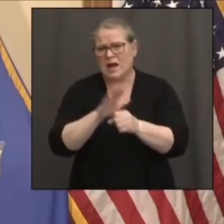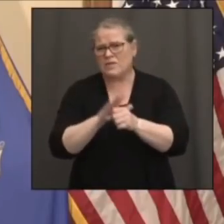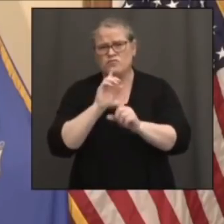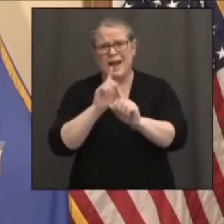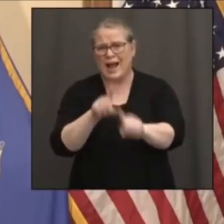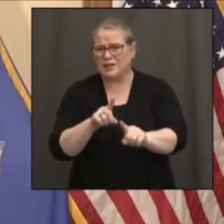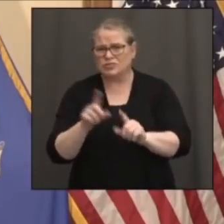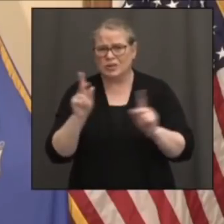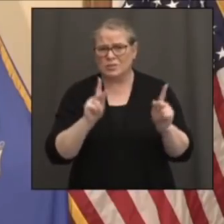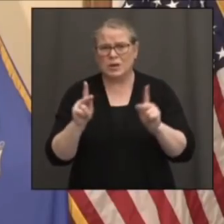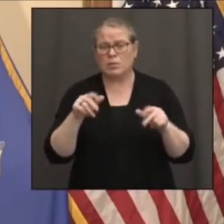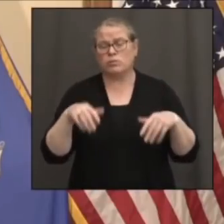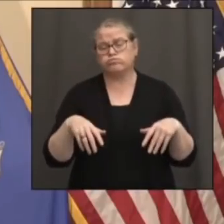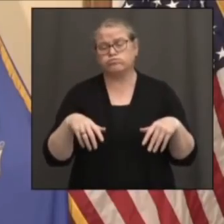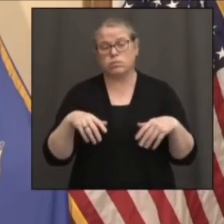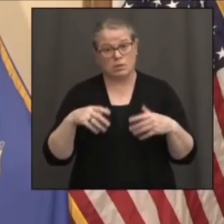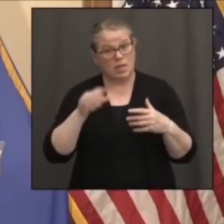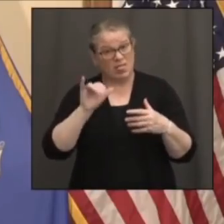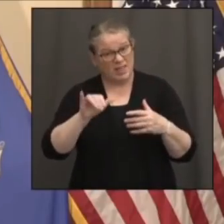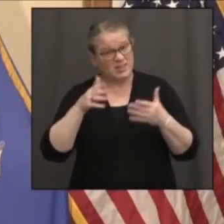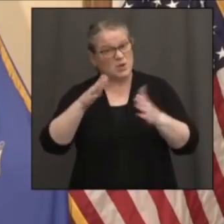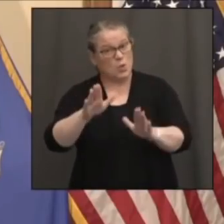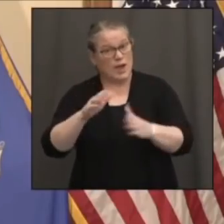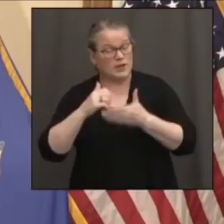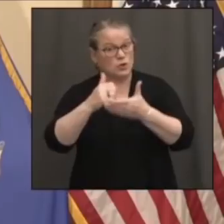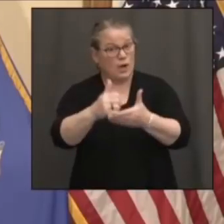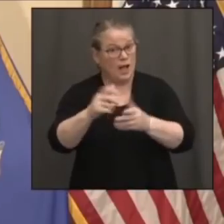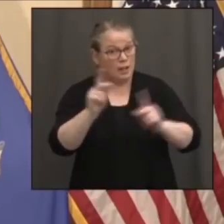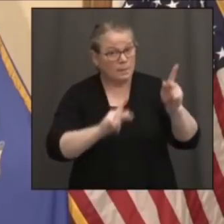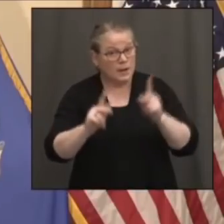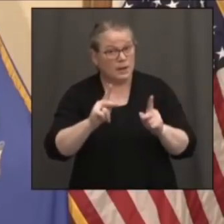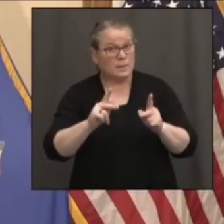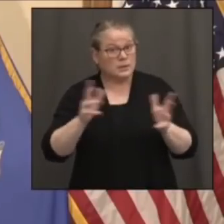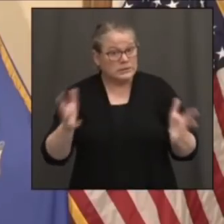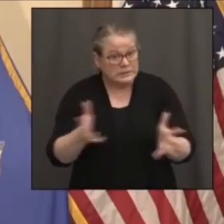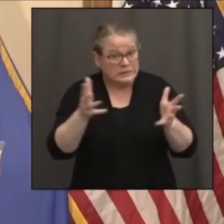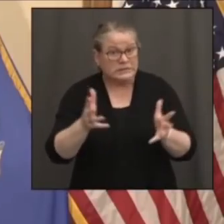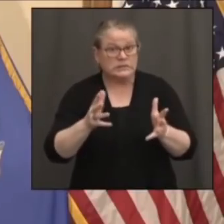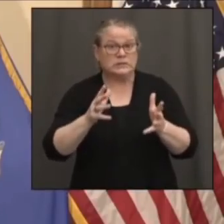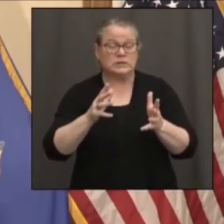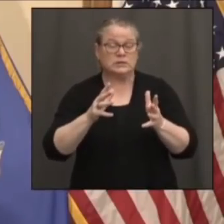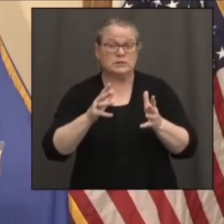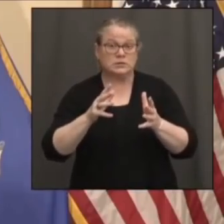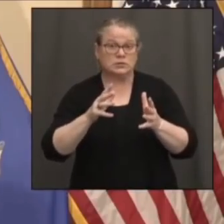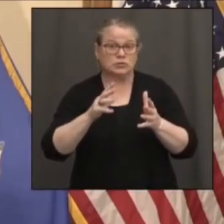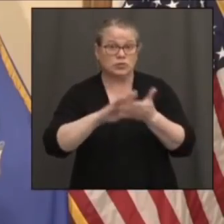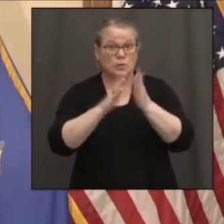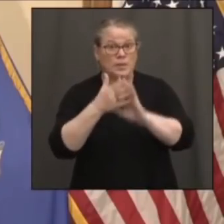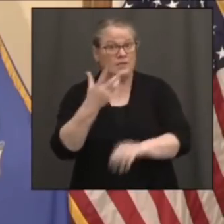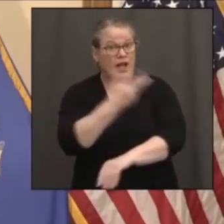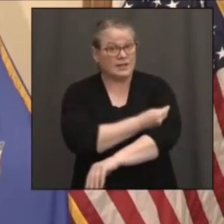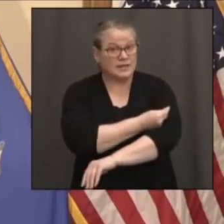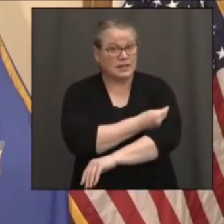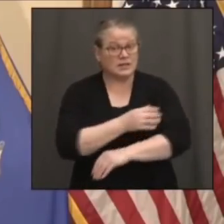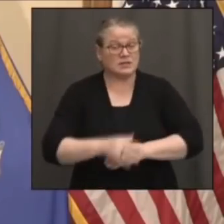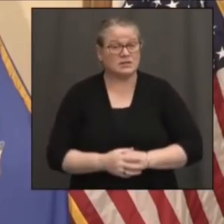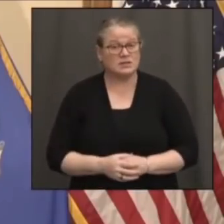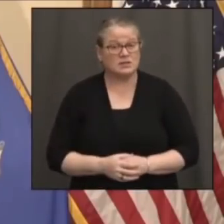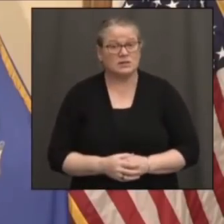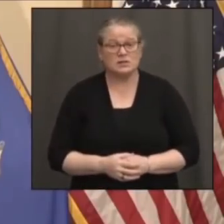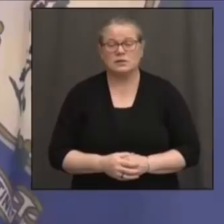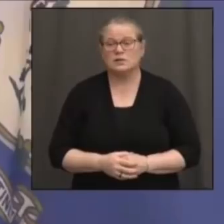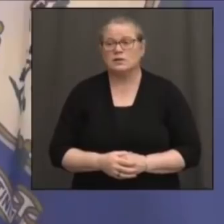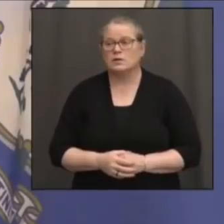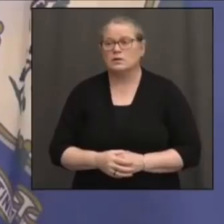is another way to turn to help those people or to get those people to get vaccinated? We're trying everything we can. As you saw